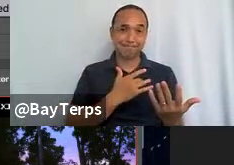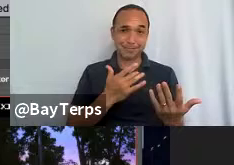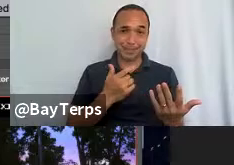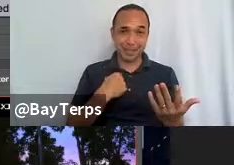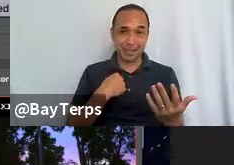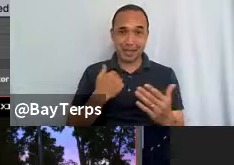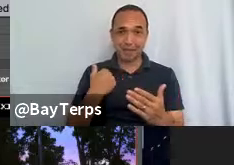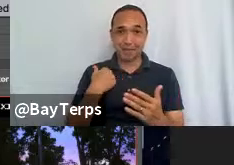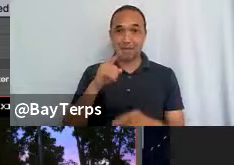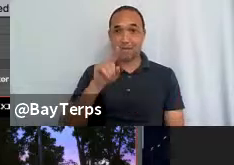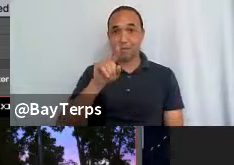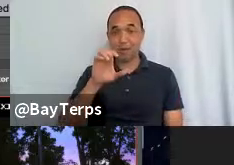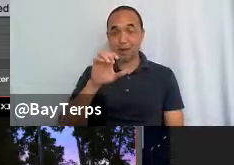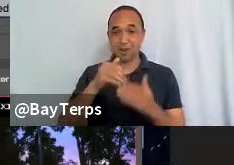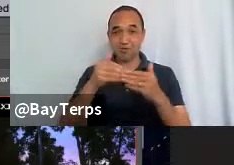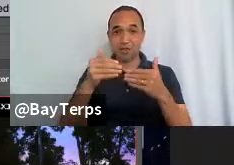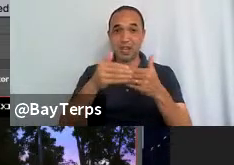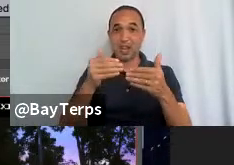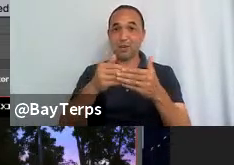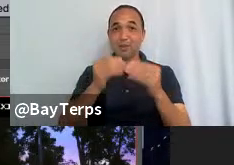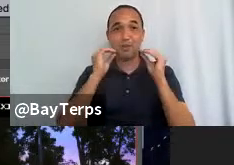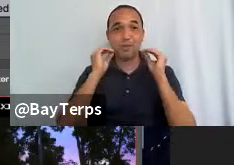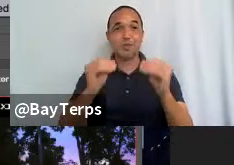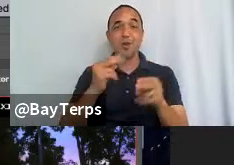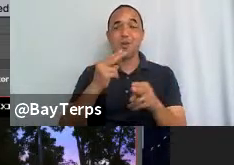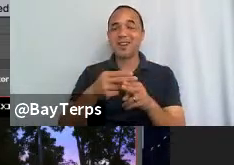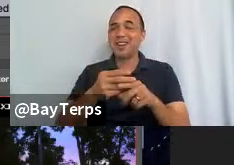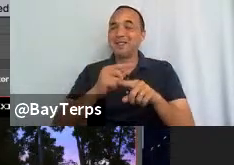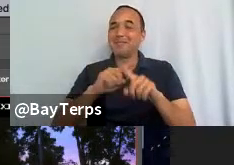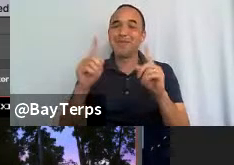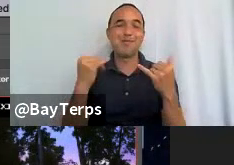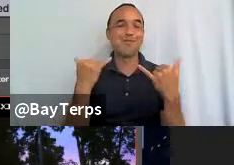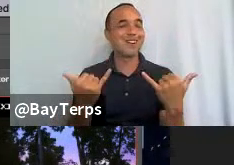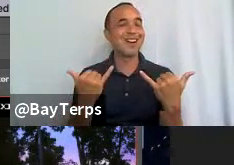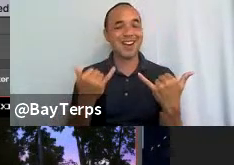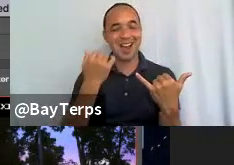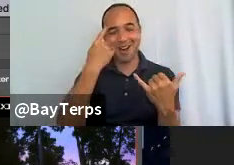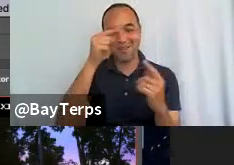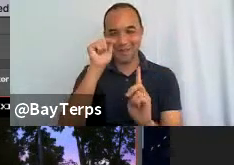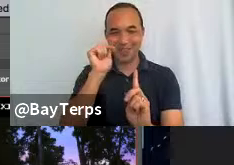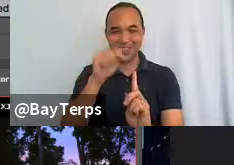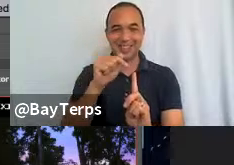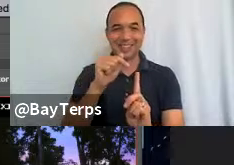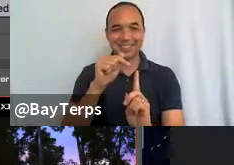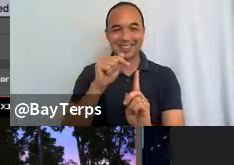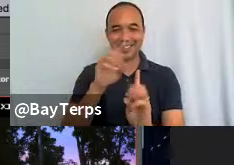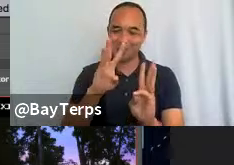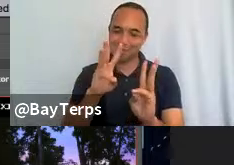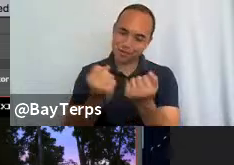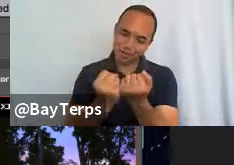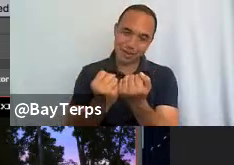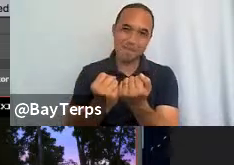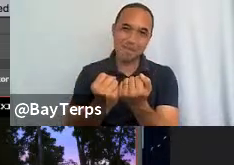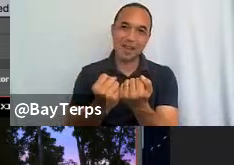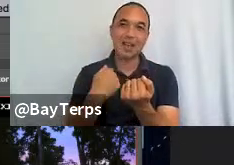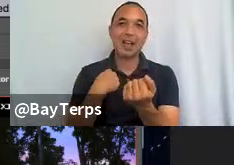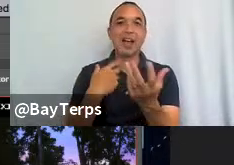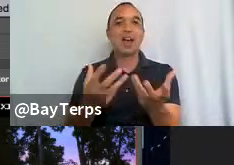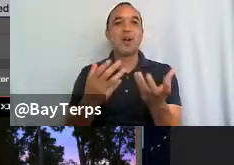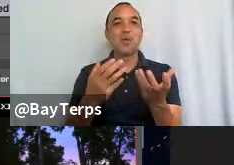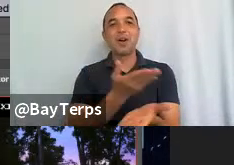100 layers that are unnamed, but for the purpose of this workshop, I want you